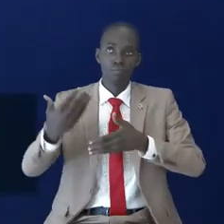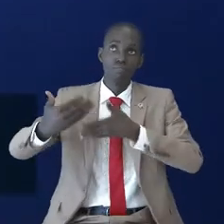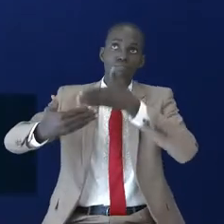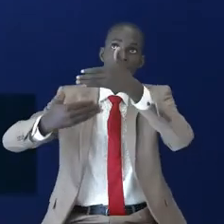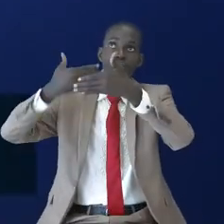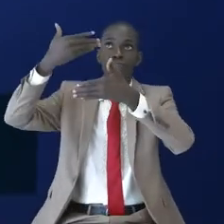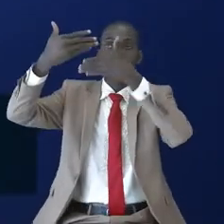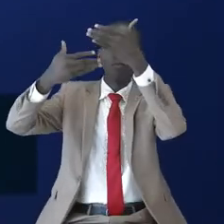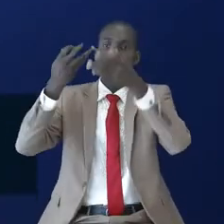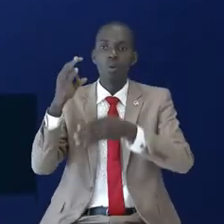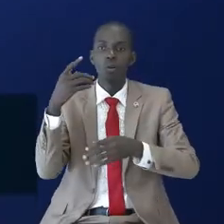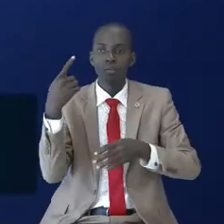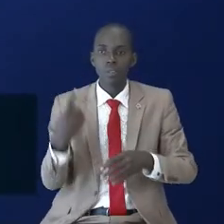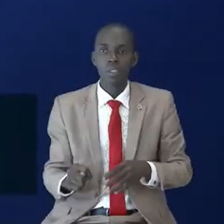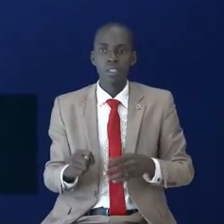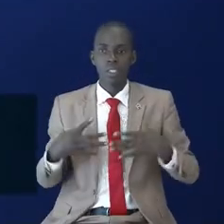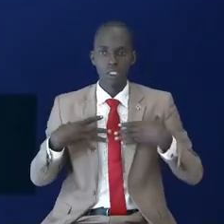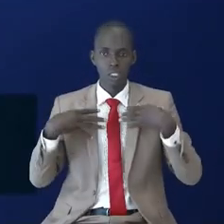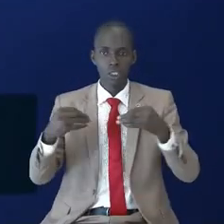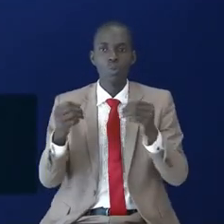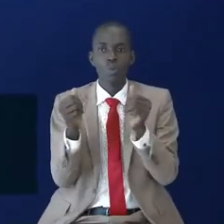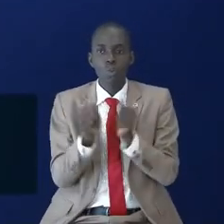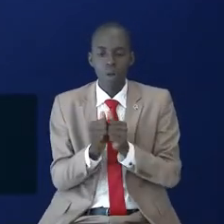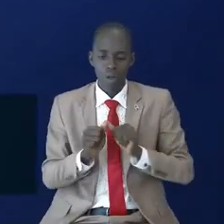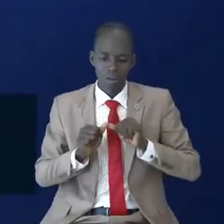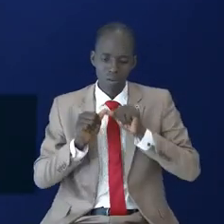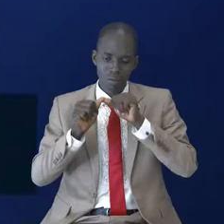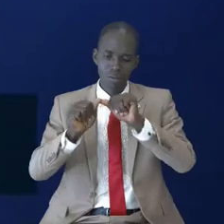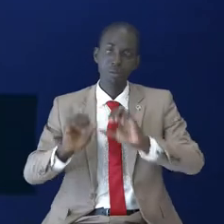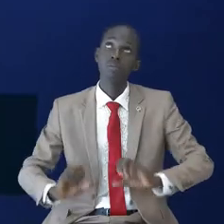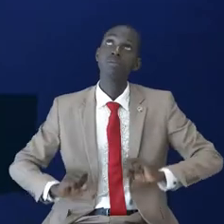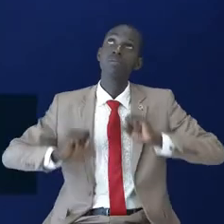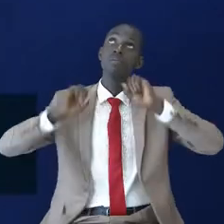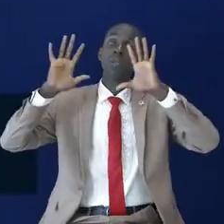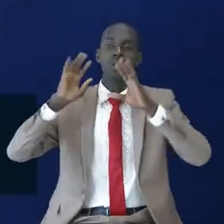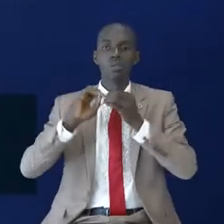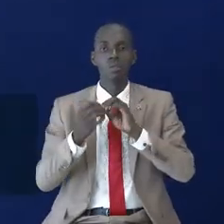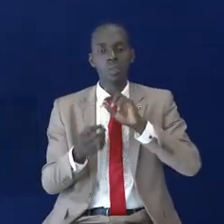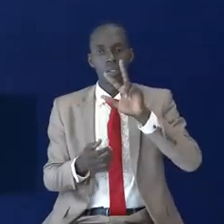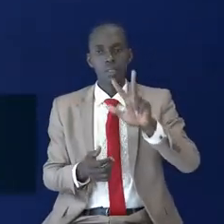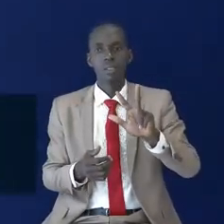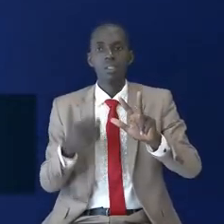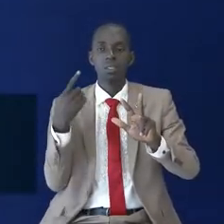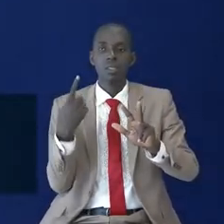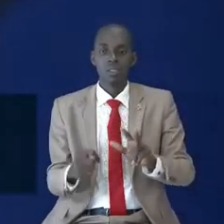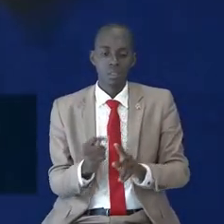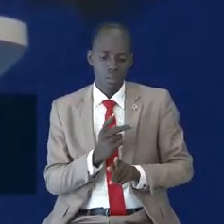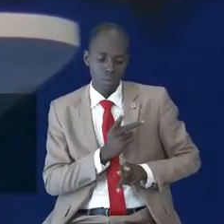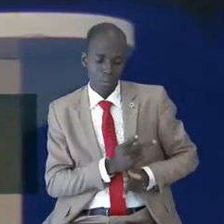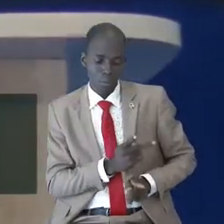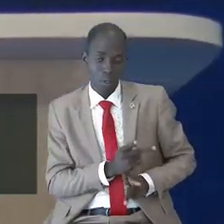the healed with constant consecration. And number three is the preservation